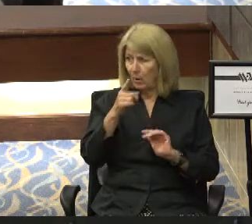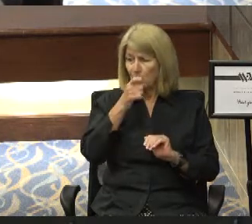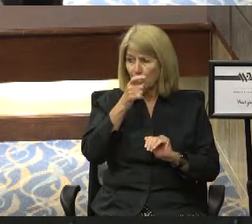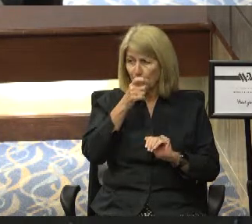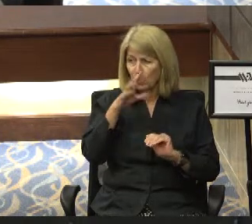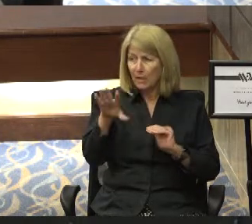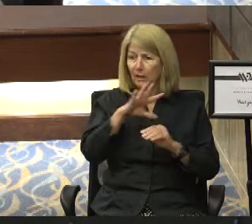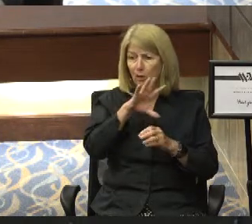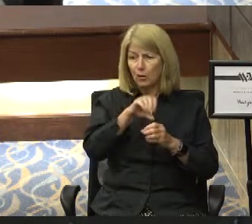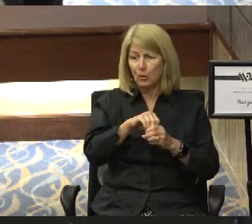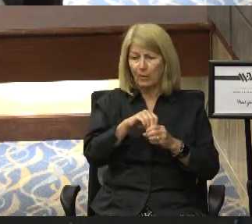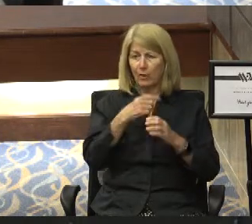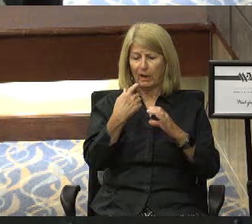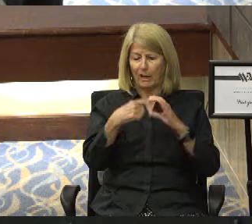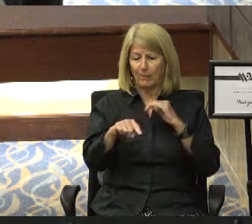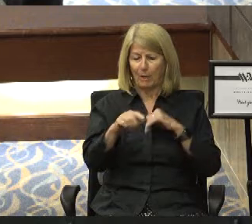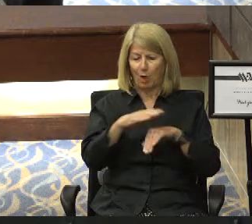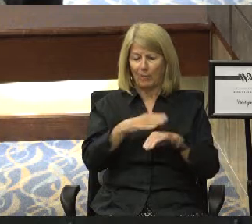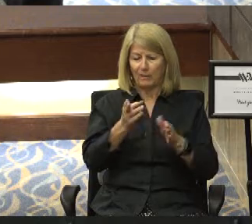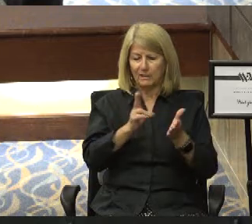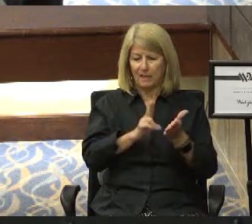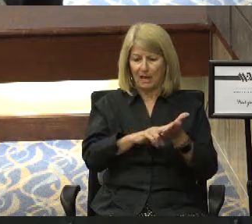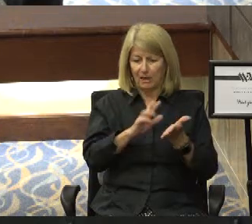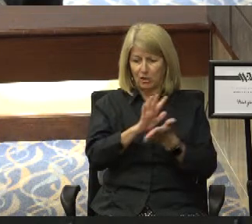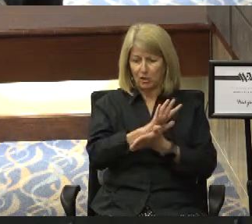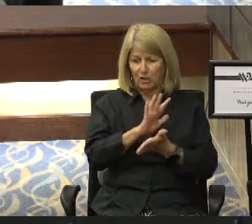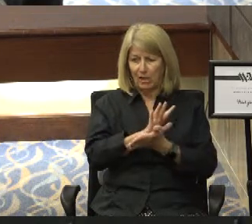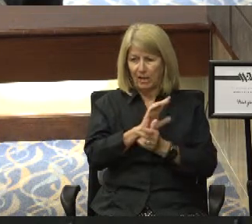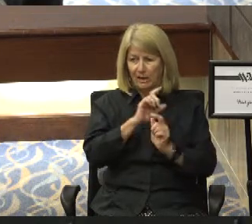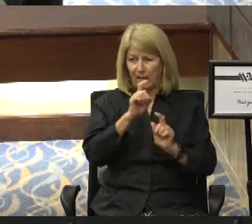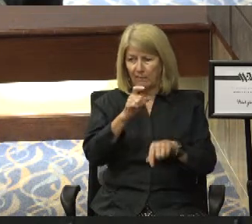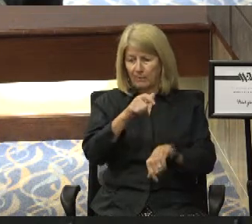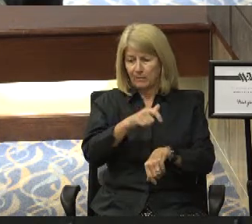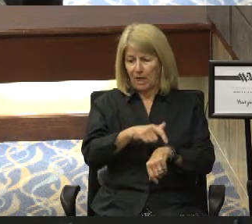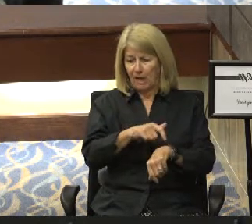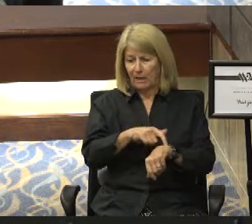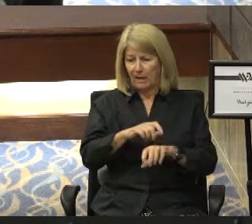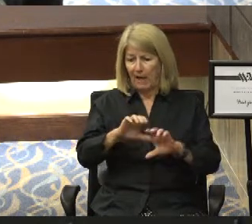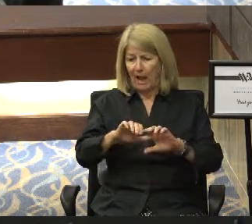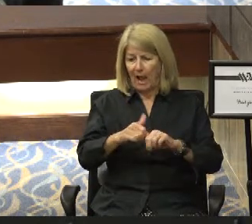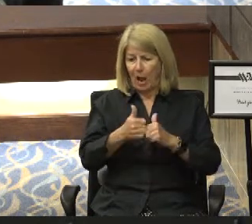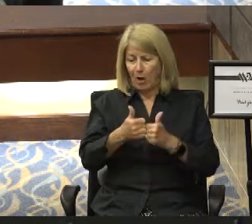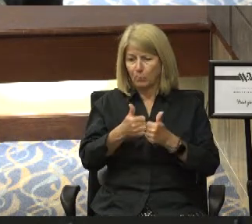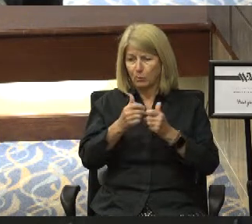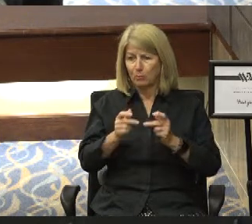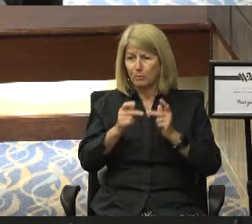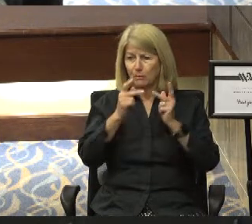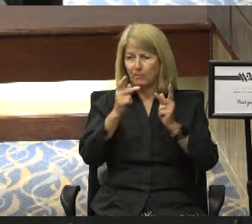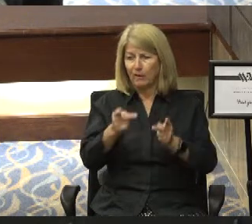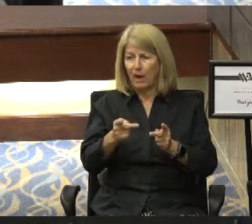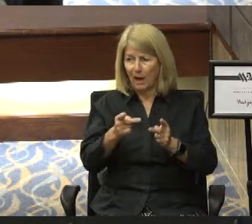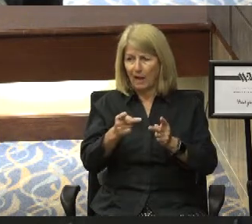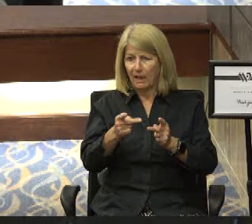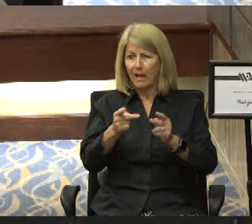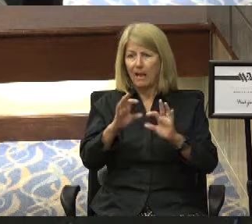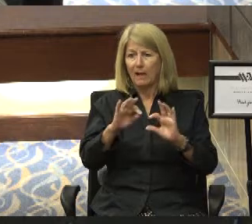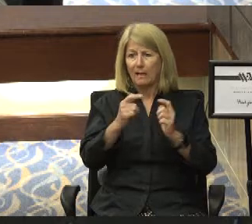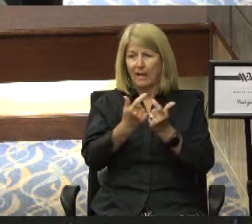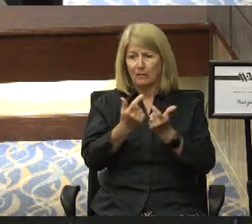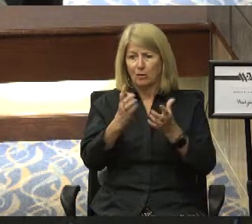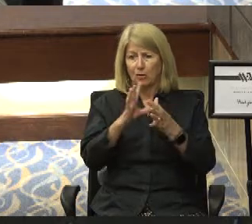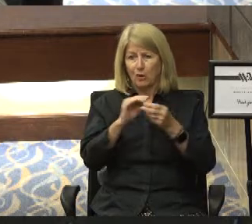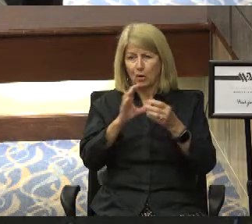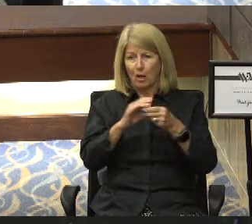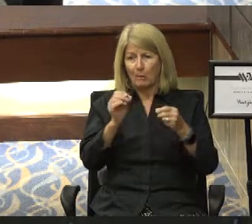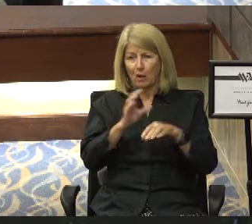sheet and gave them the timing and instructions on how to provide the council comments for the hearing tonight. So